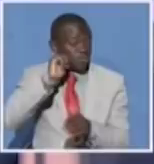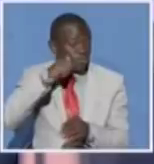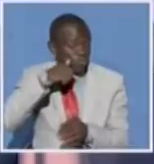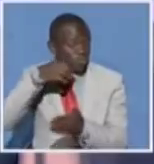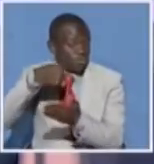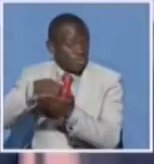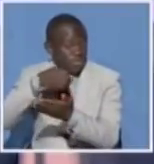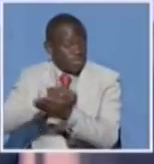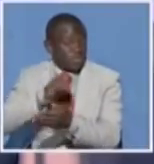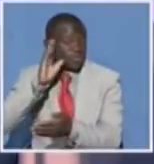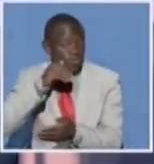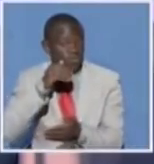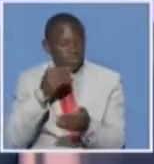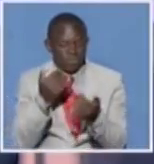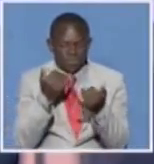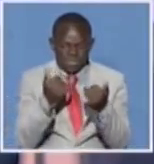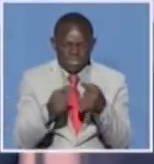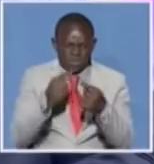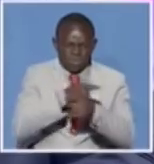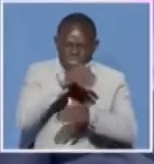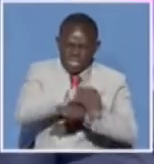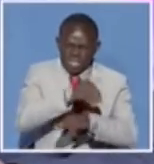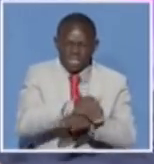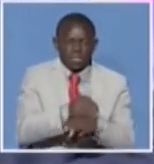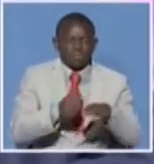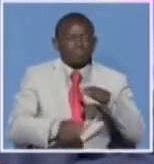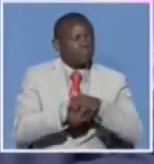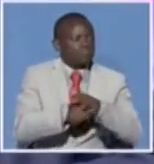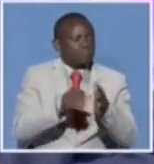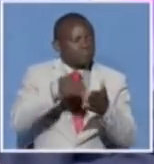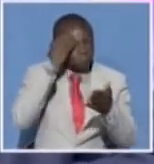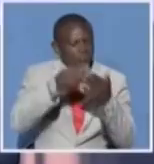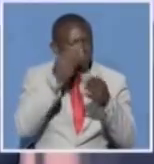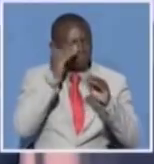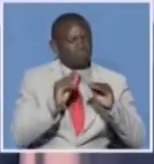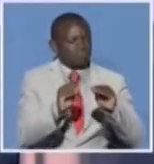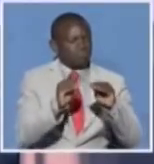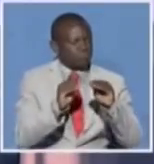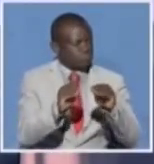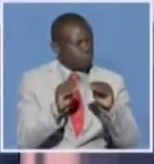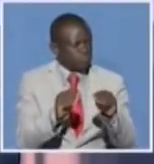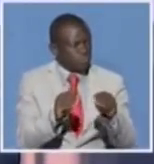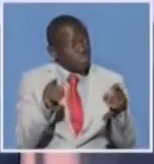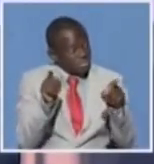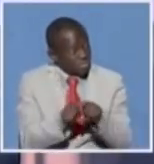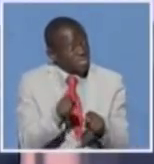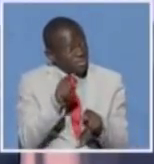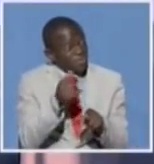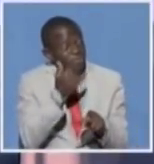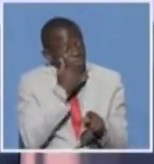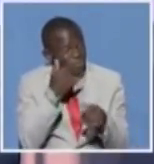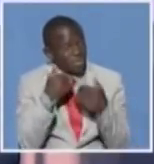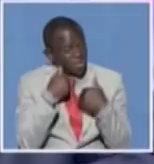around 21 hours. Yes. Could this be partly to blame?